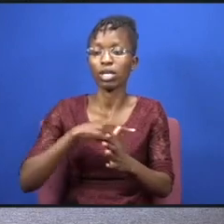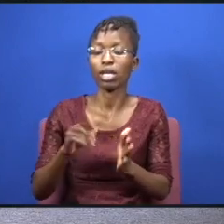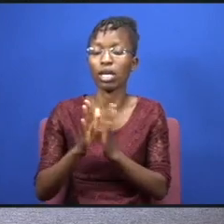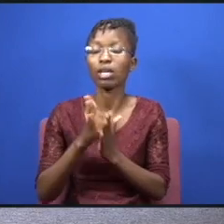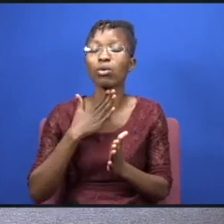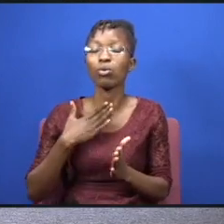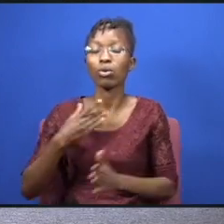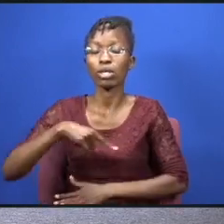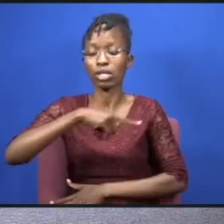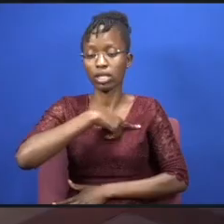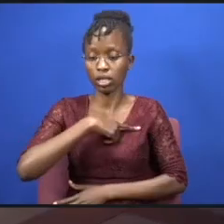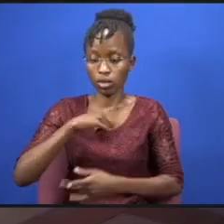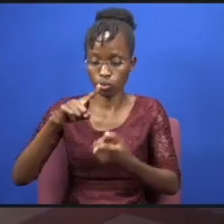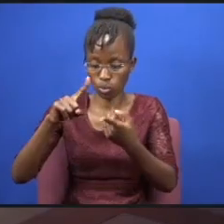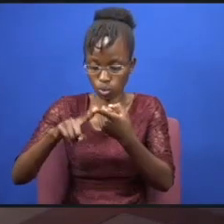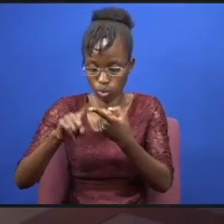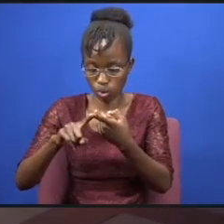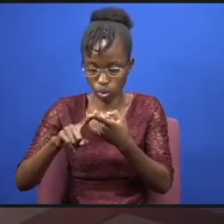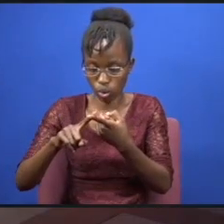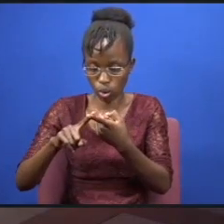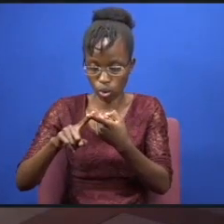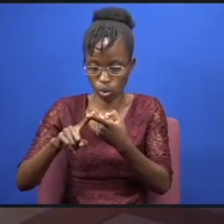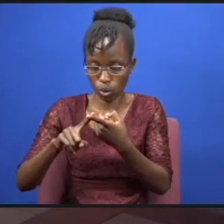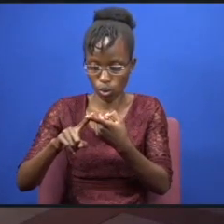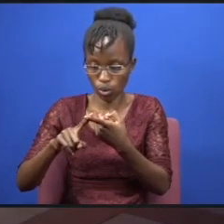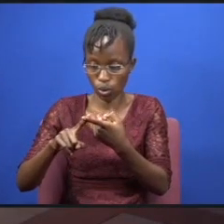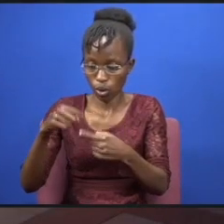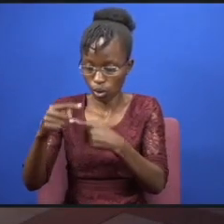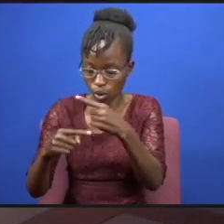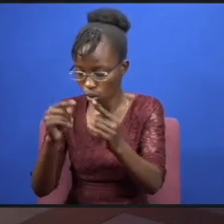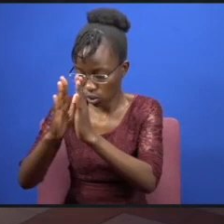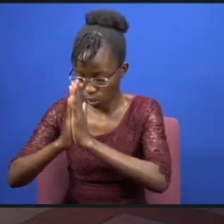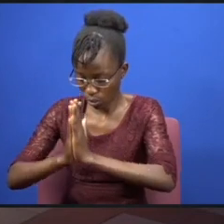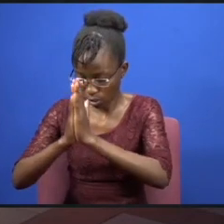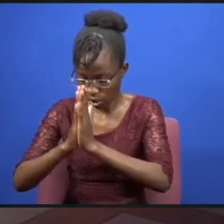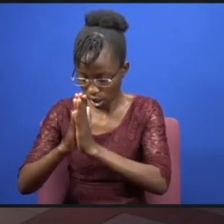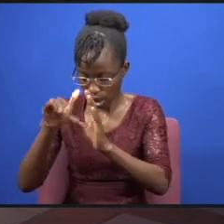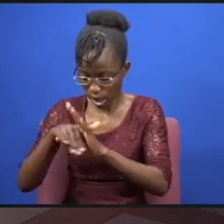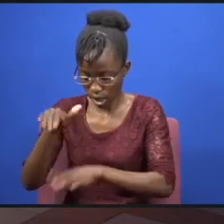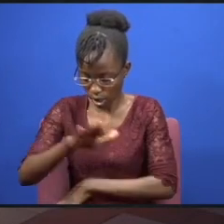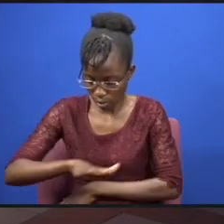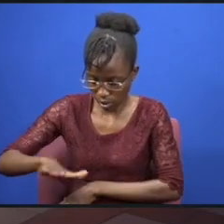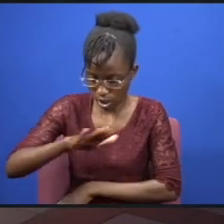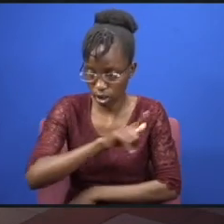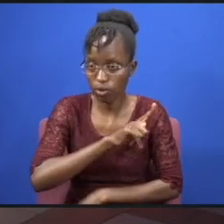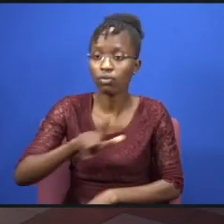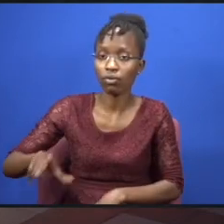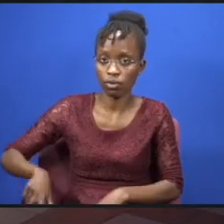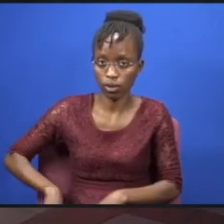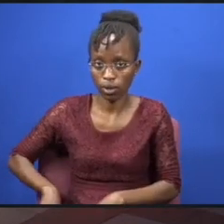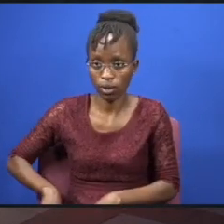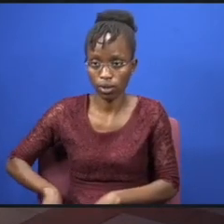to extend this time and just tarry in the presence of this God. He's the thrice holy